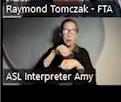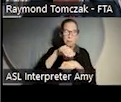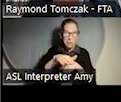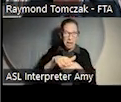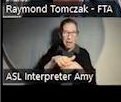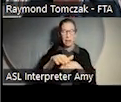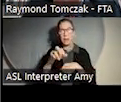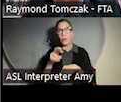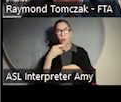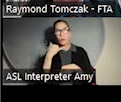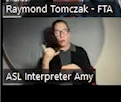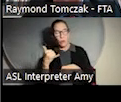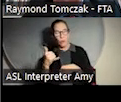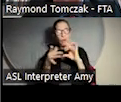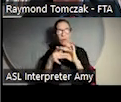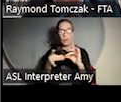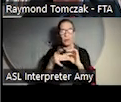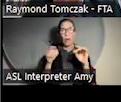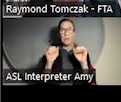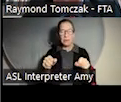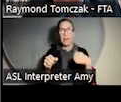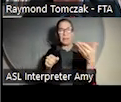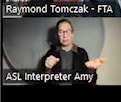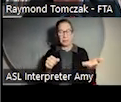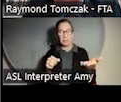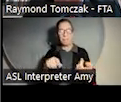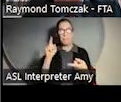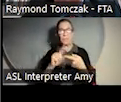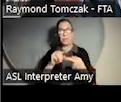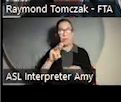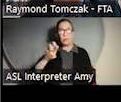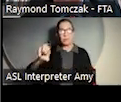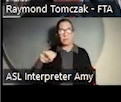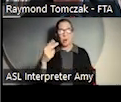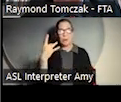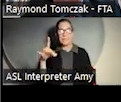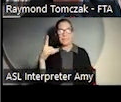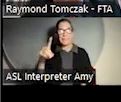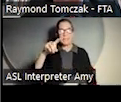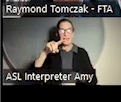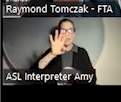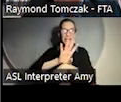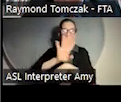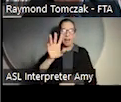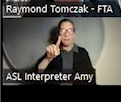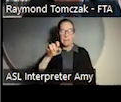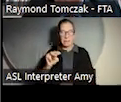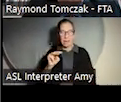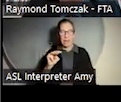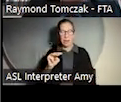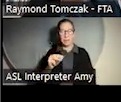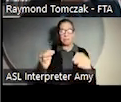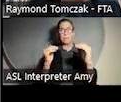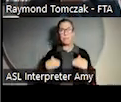through the end of the comment period on the right at March 18th at 5 p.m. Okay, so our next